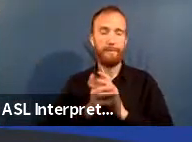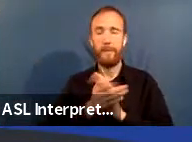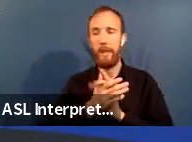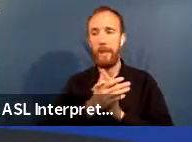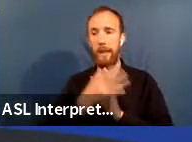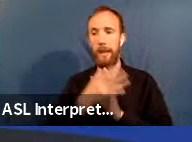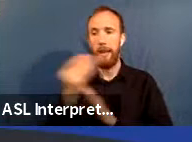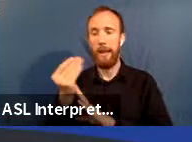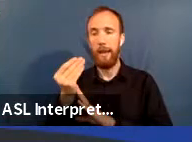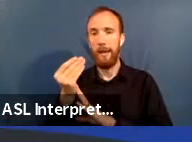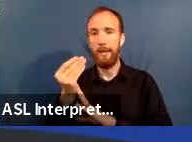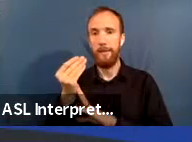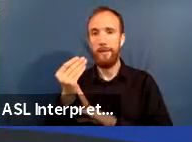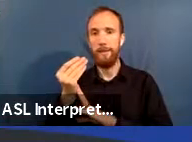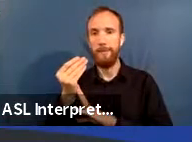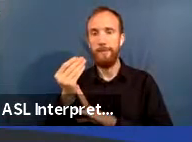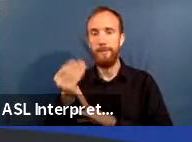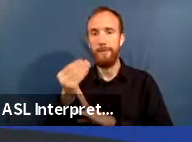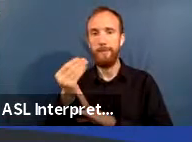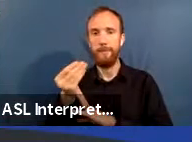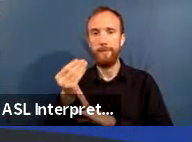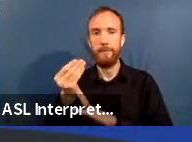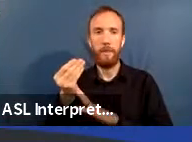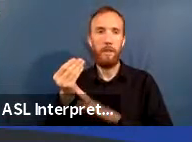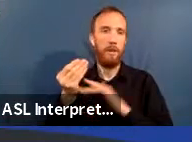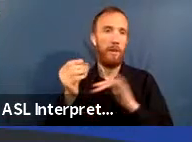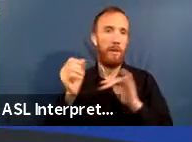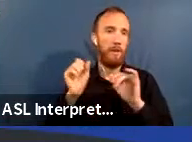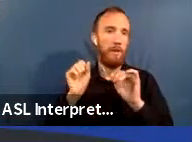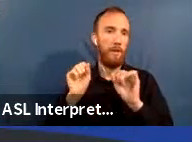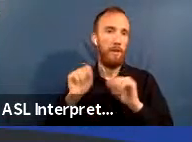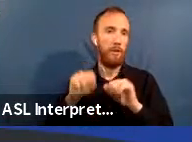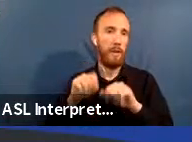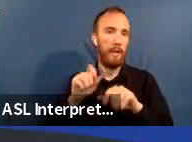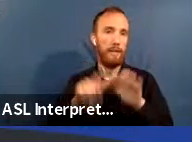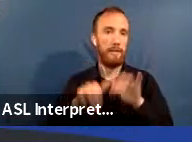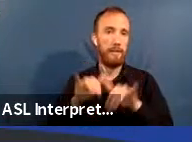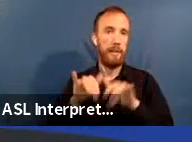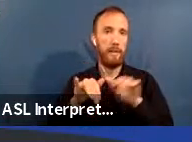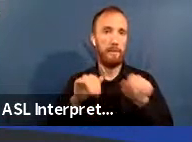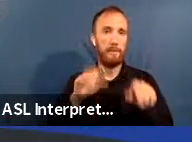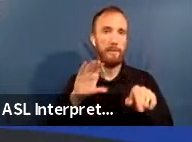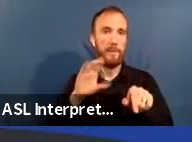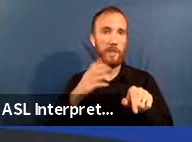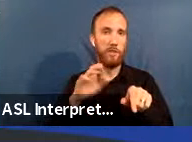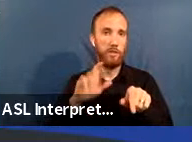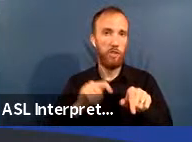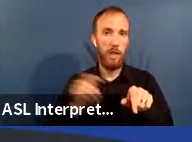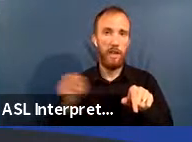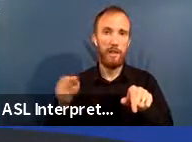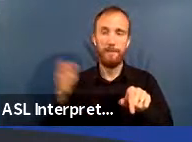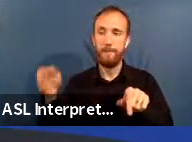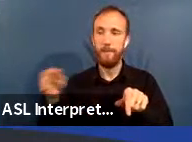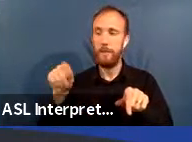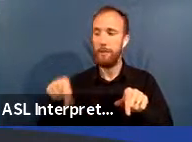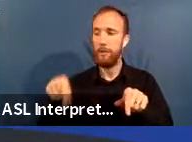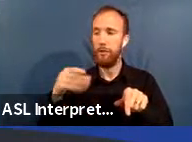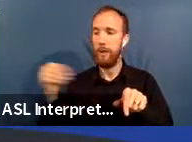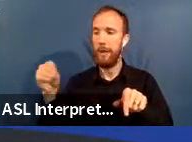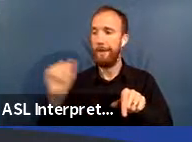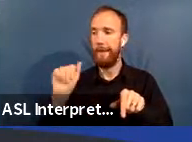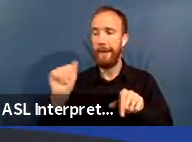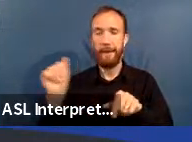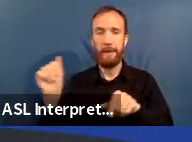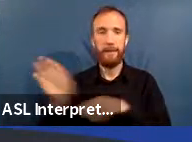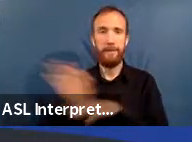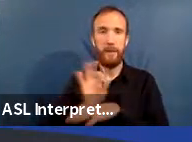And you can feel free to share those in the chat or via the Q&A function in your Zoom window, the